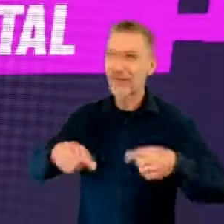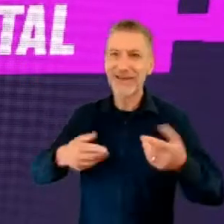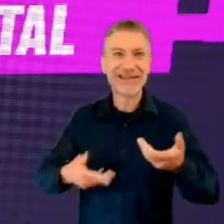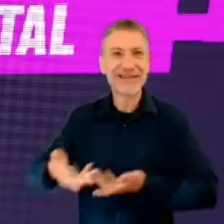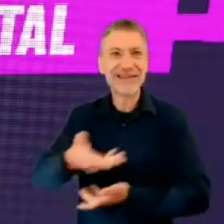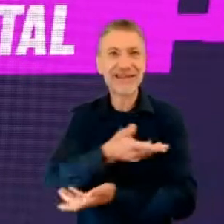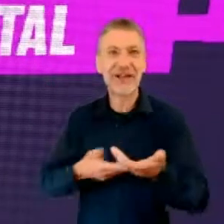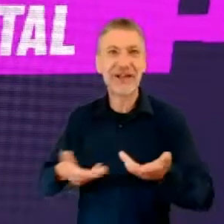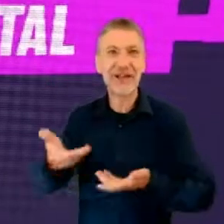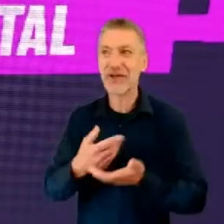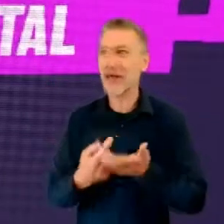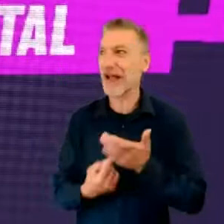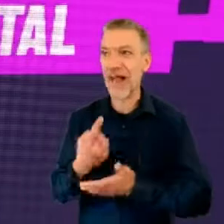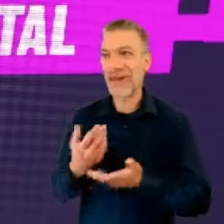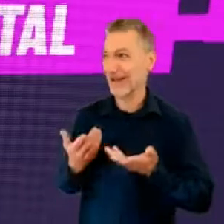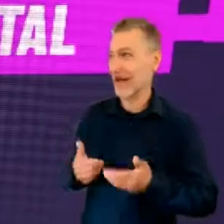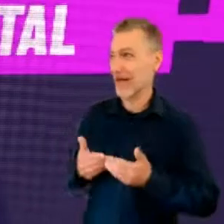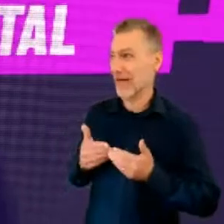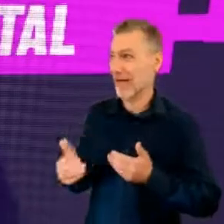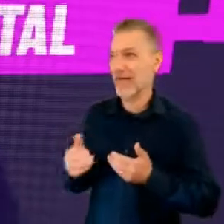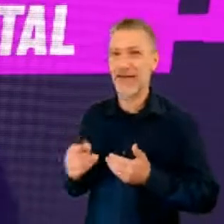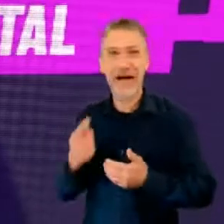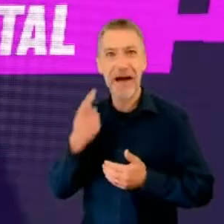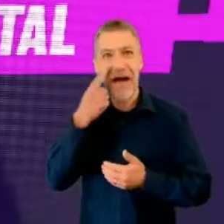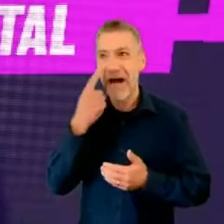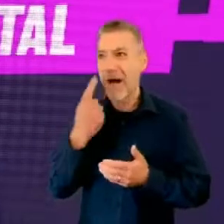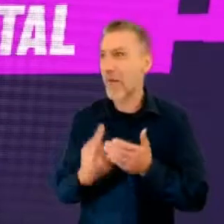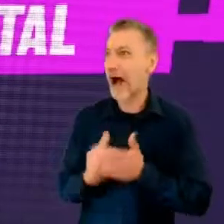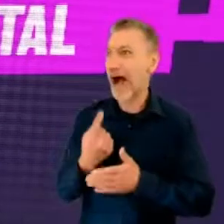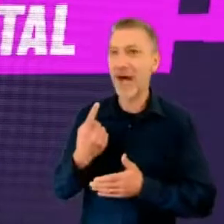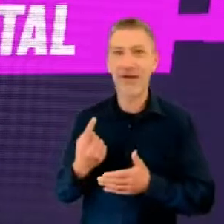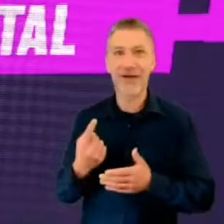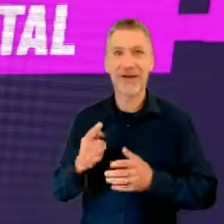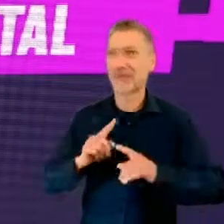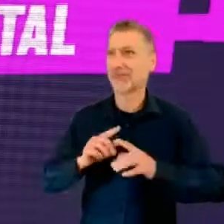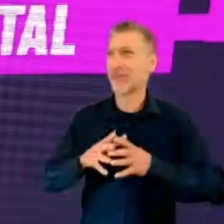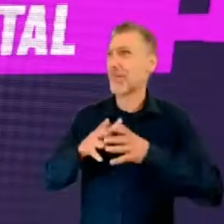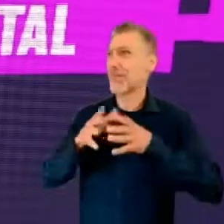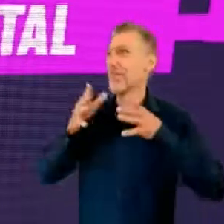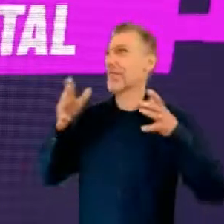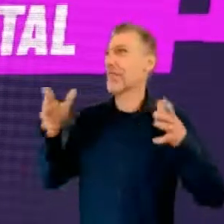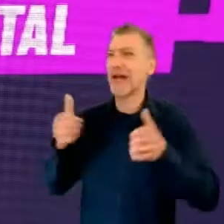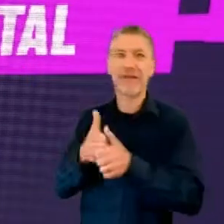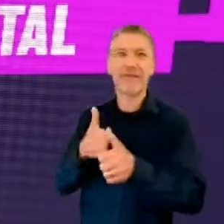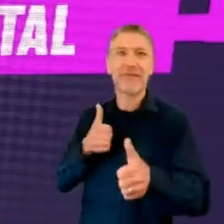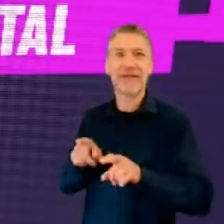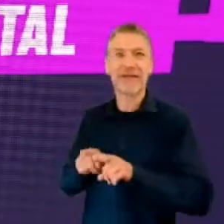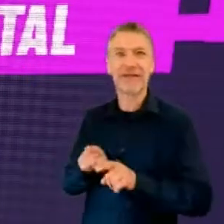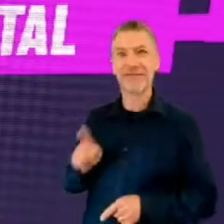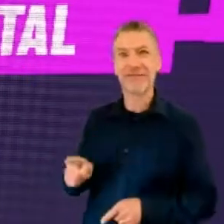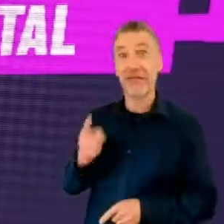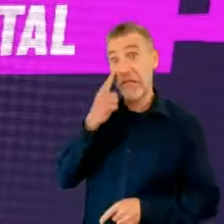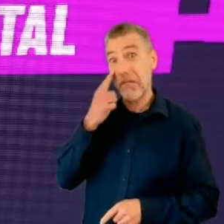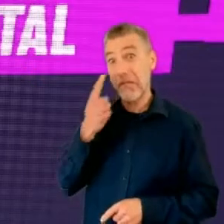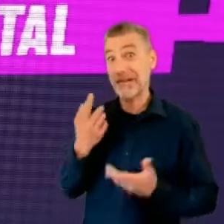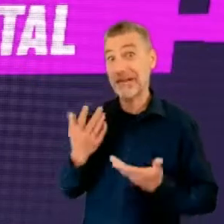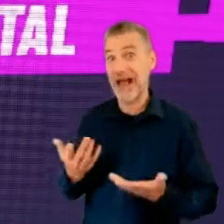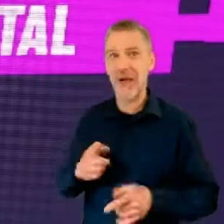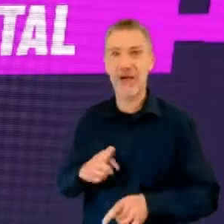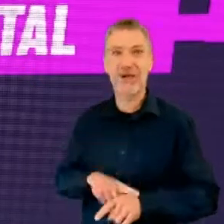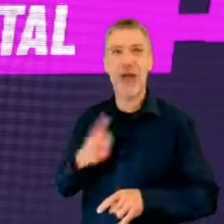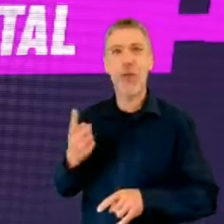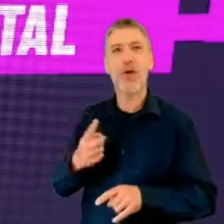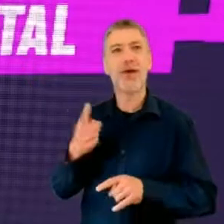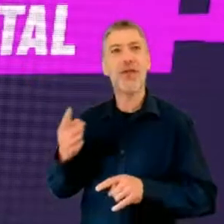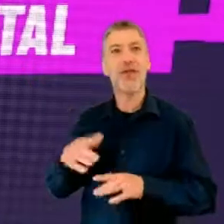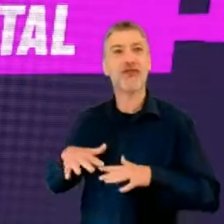happen. It's great to hear what goes on in massive organisations. So it's now time for the Rail Consortium